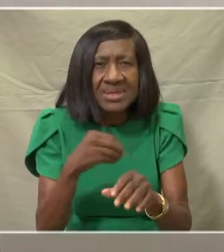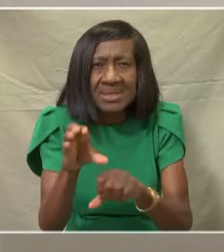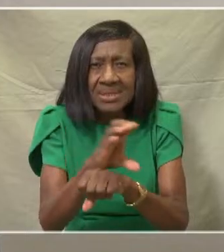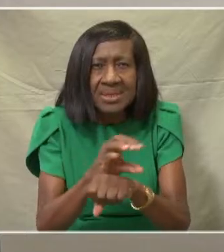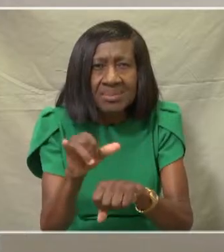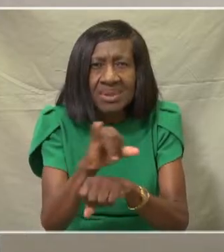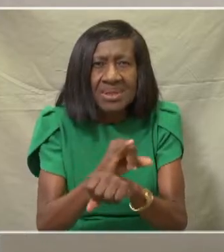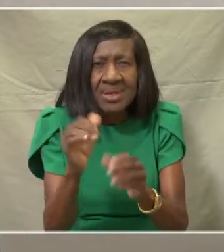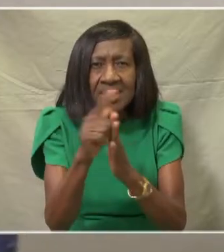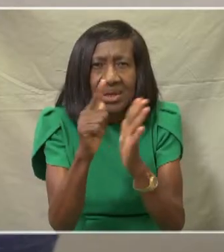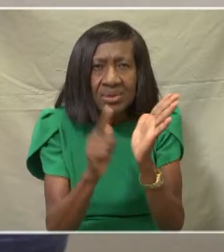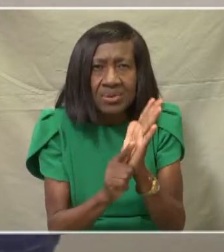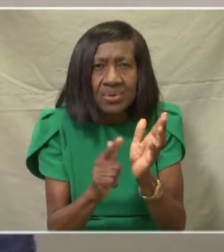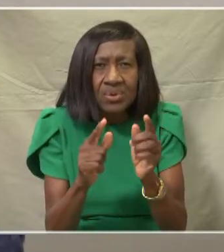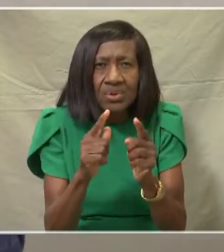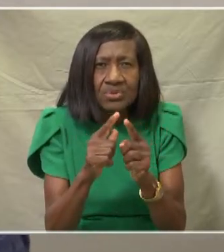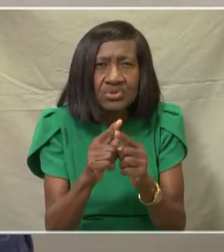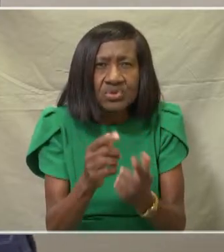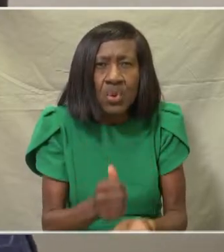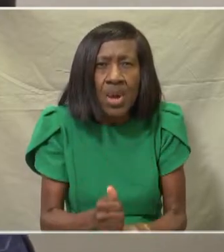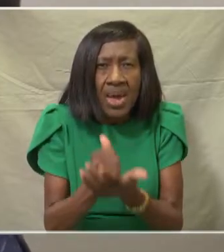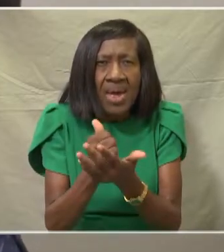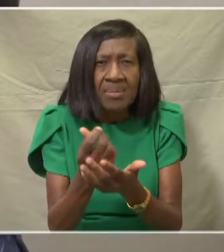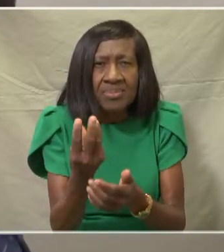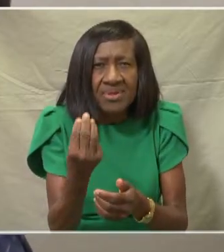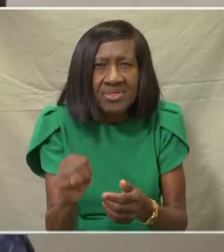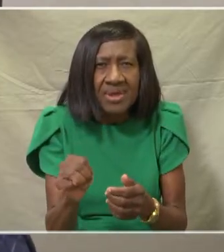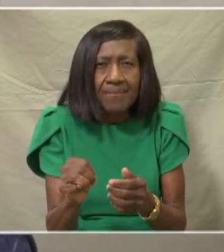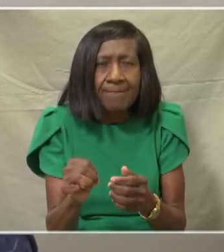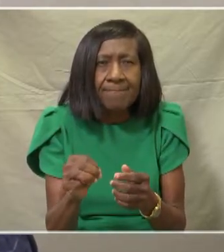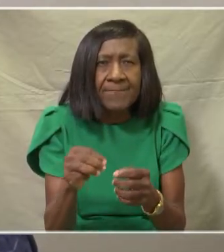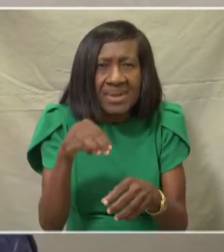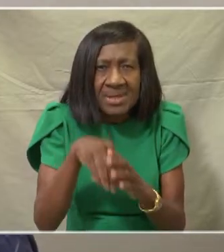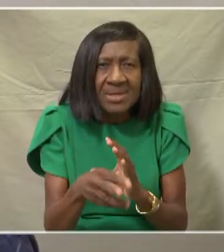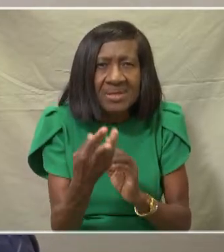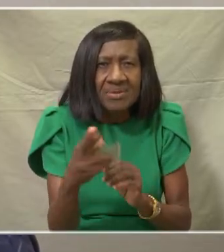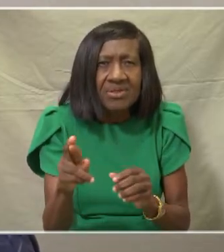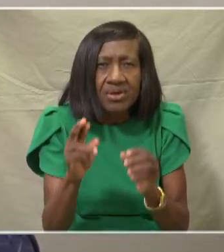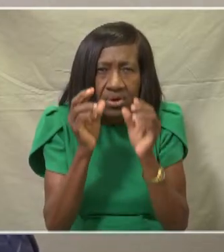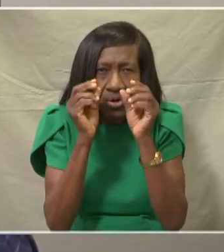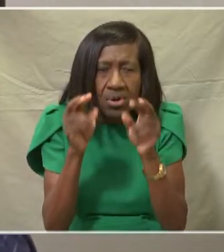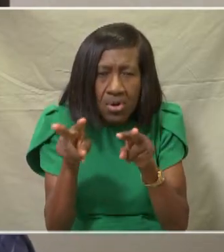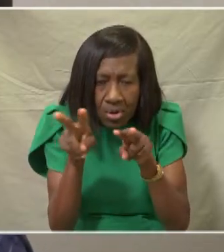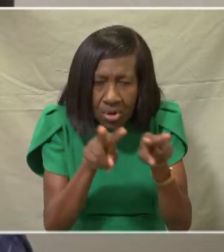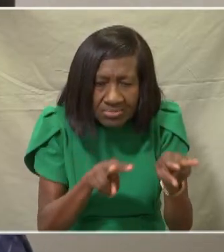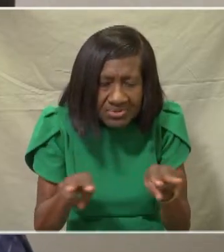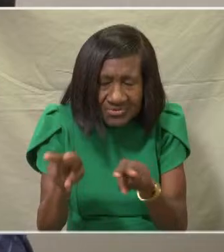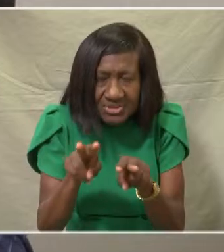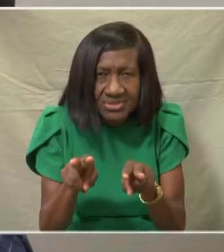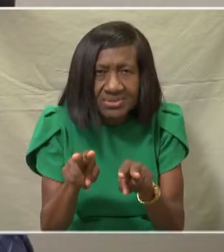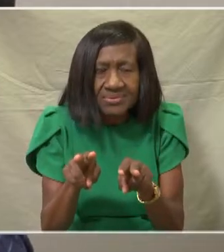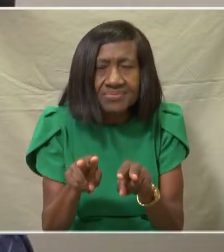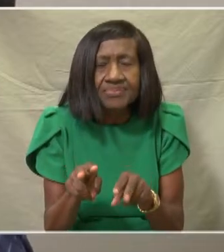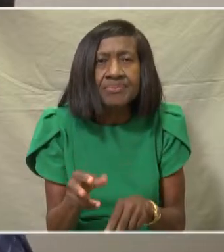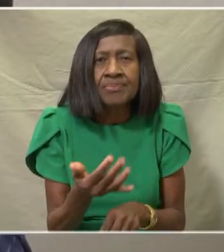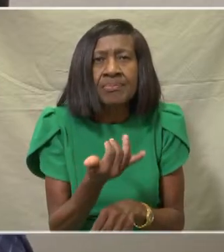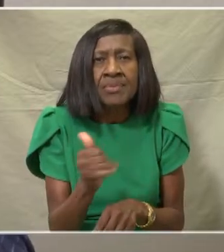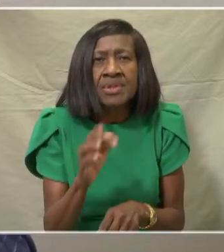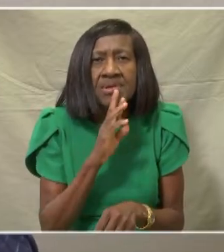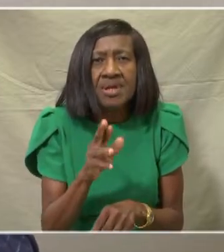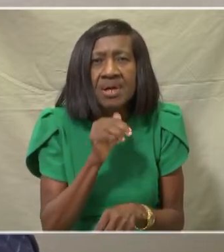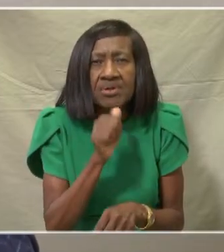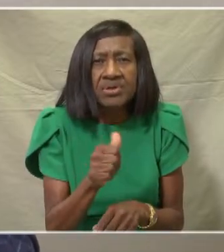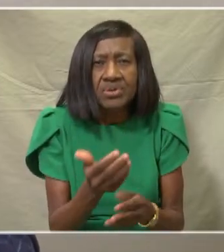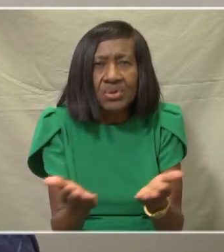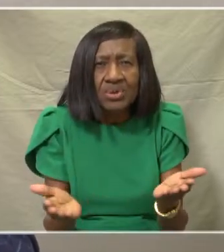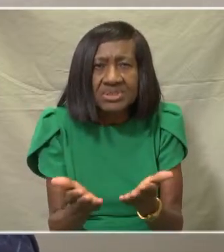as we undertake our observation in the days ahead. Now, I'll tell you what we're not here to do as well. We're certainly not